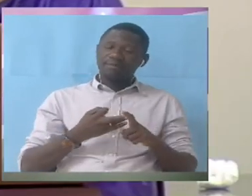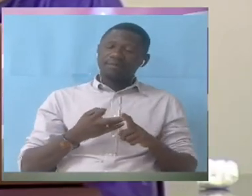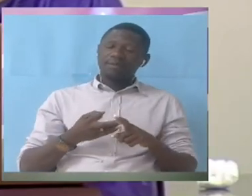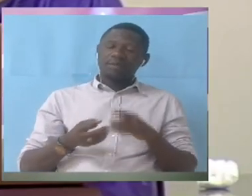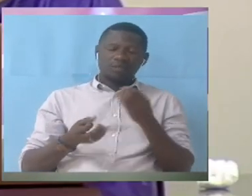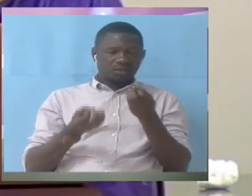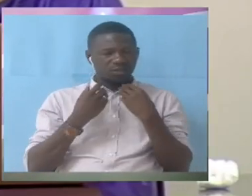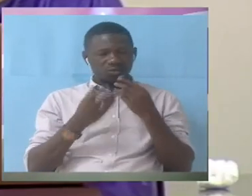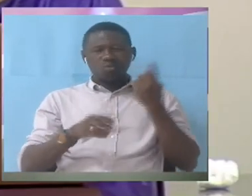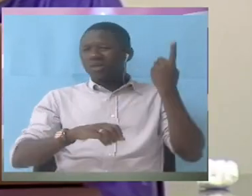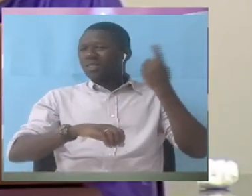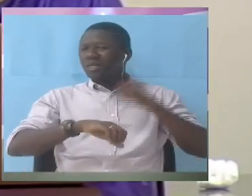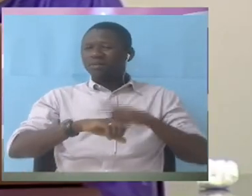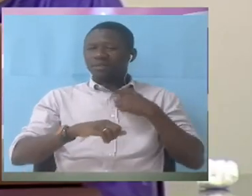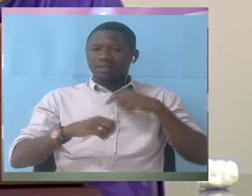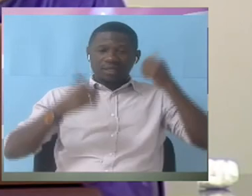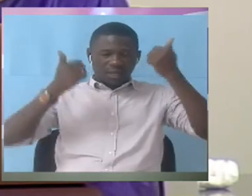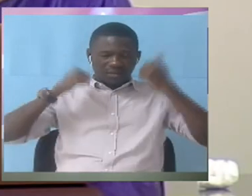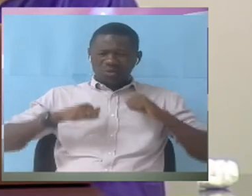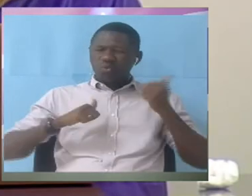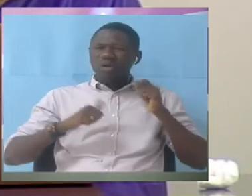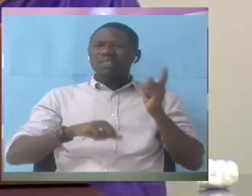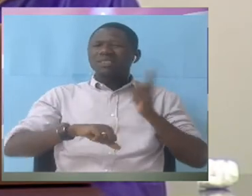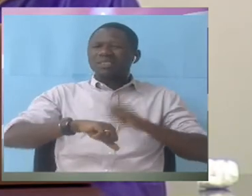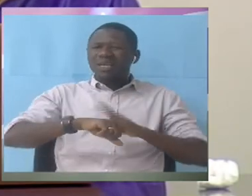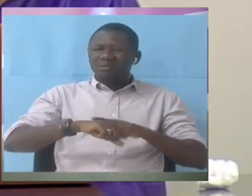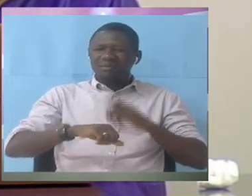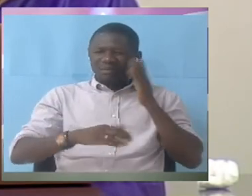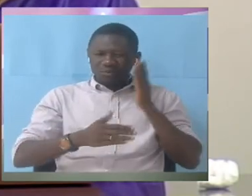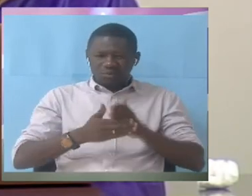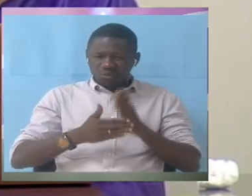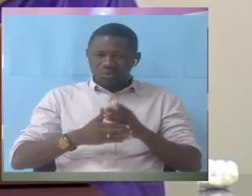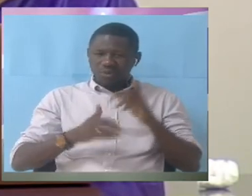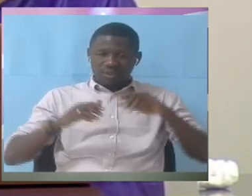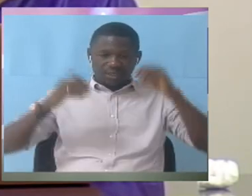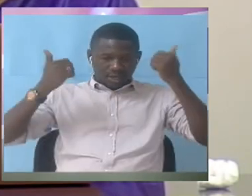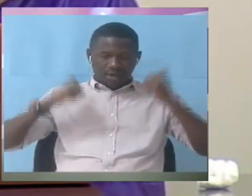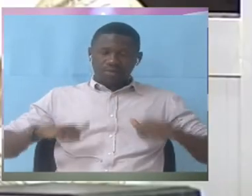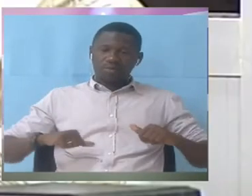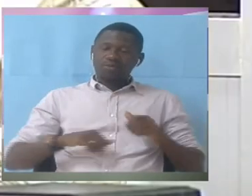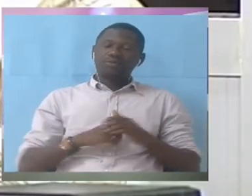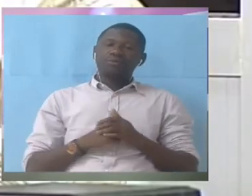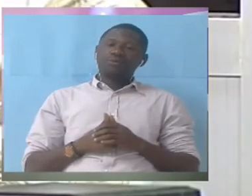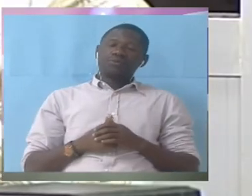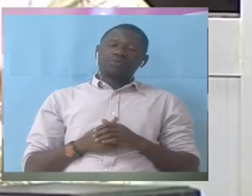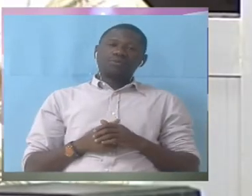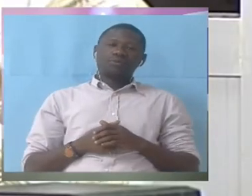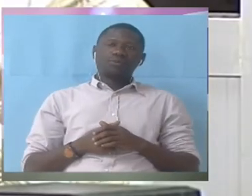time this incident happened? Mun nga ñu wax ban waxtu la li xew?